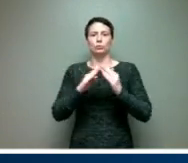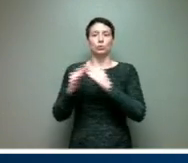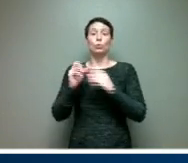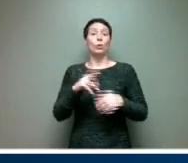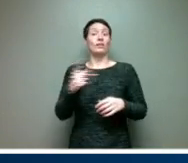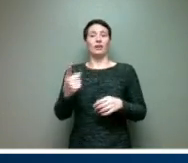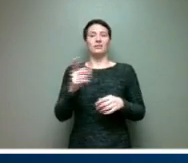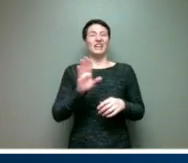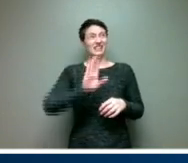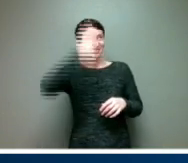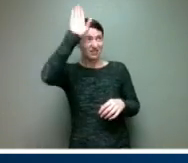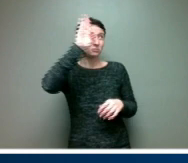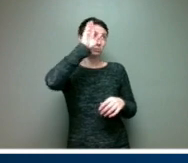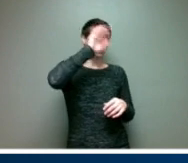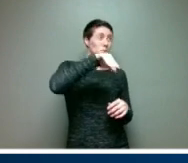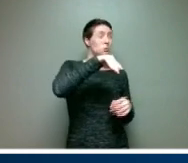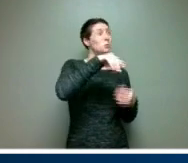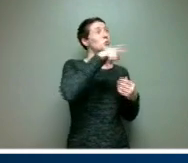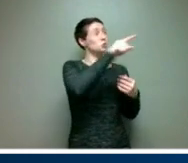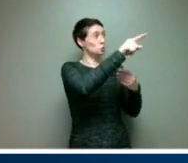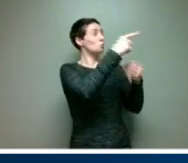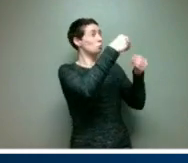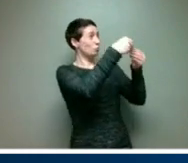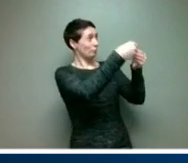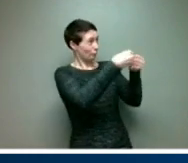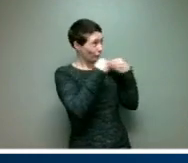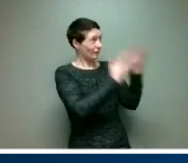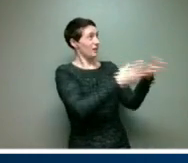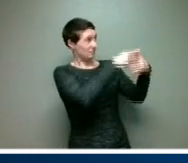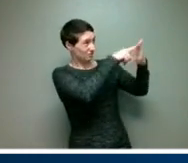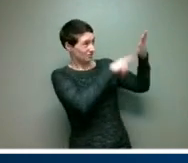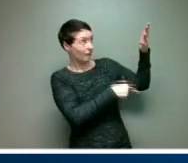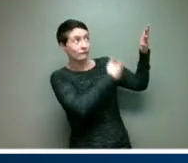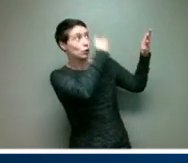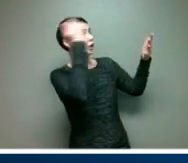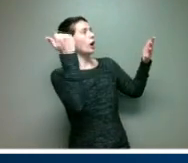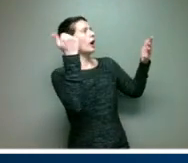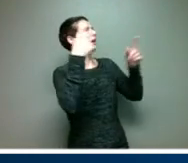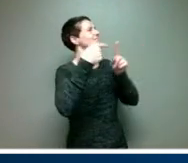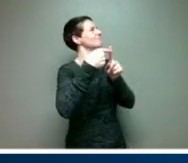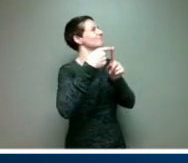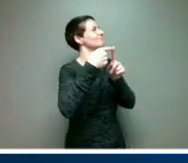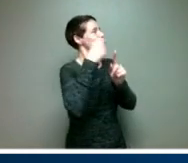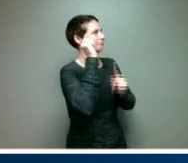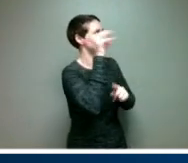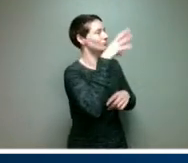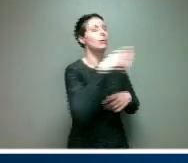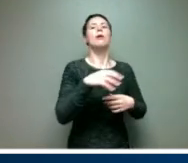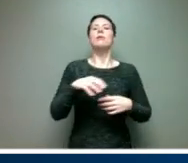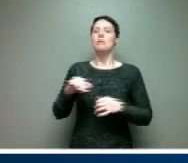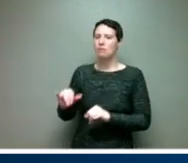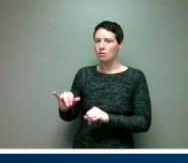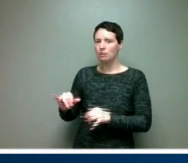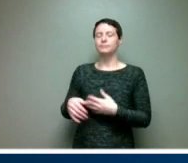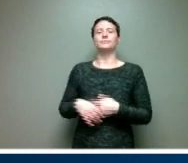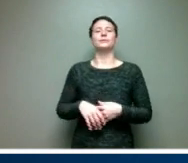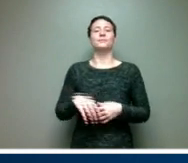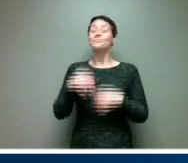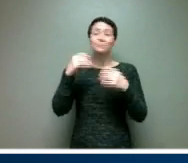in servicing the community. But I'm excited to say I talk with Our Helpers today, which is located